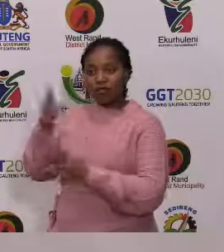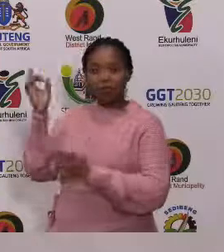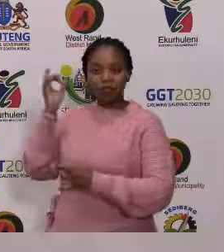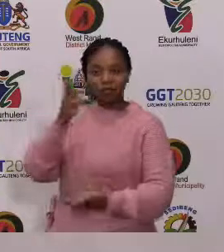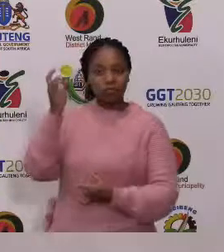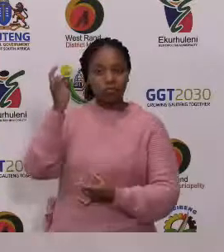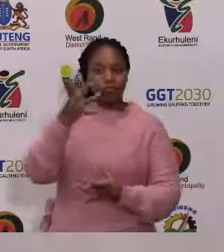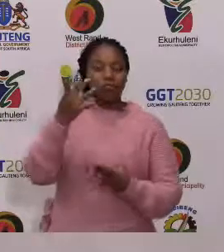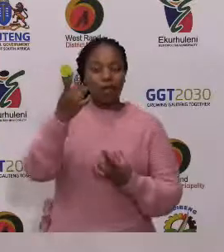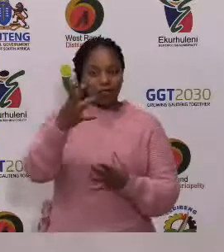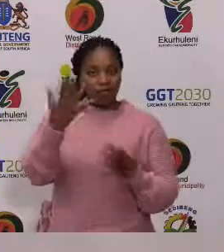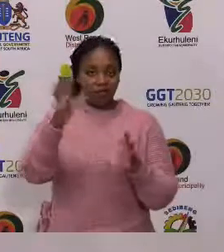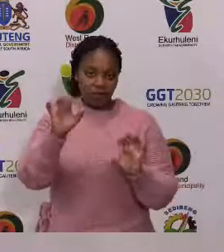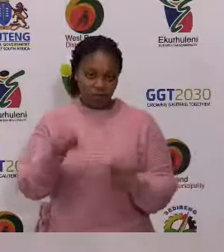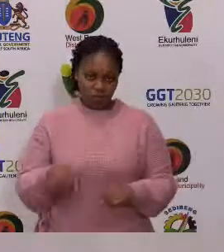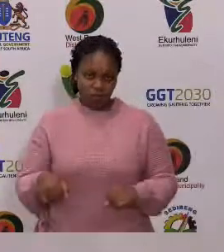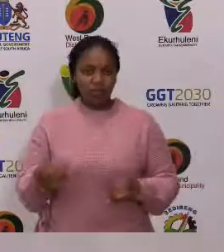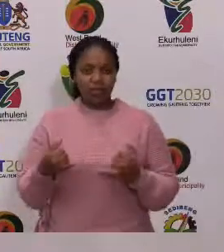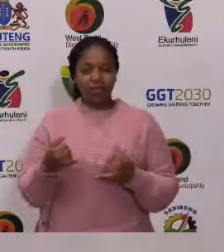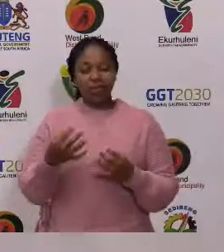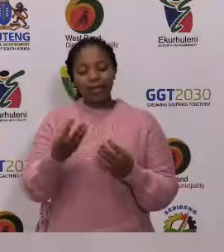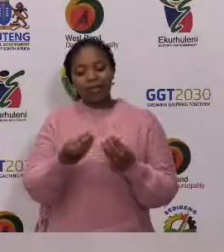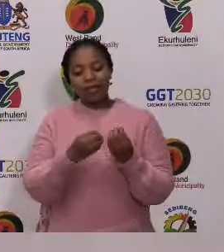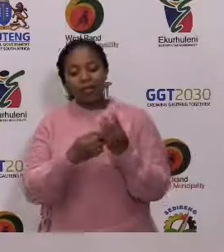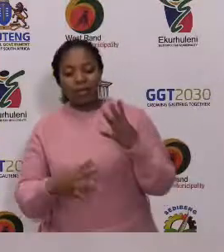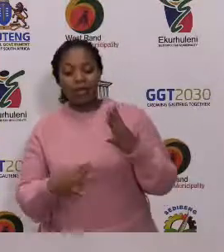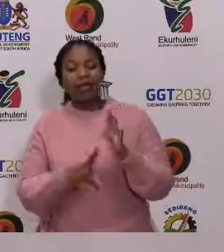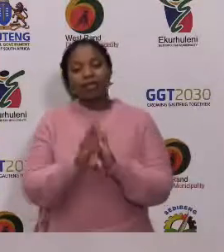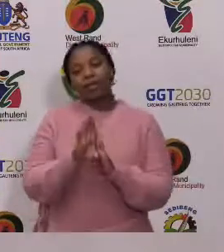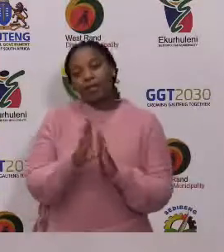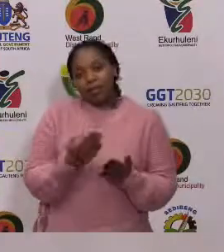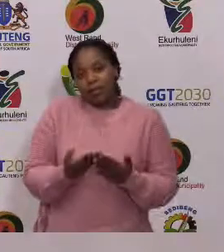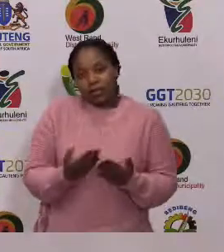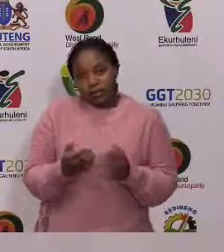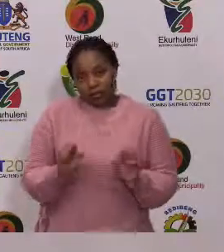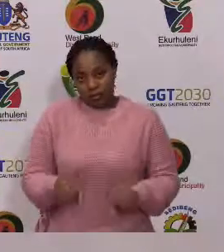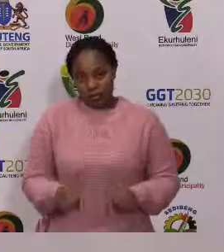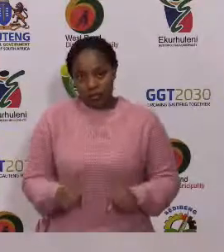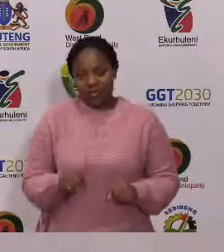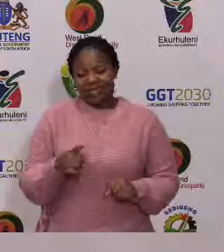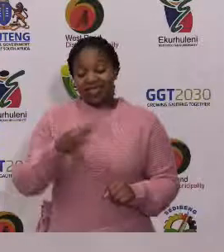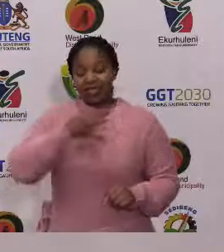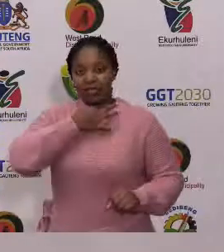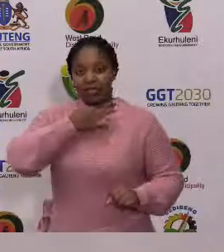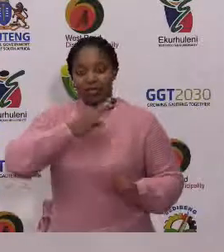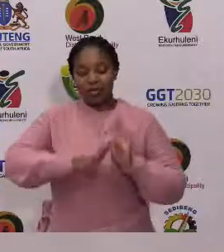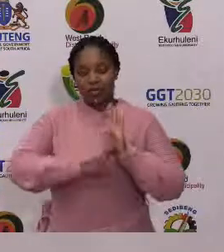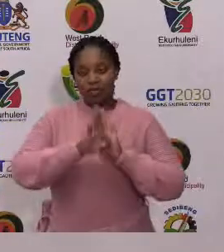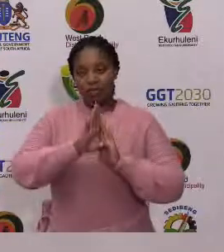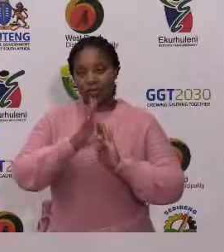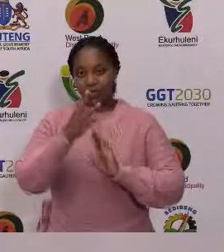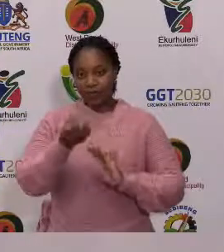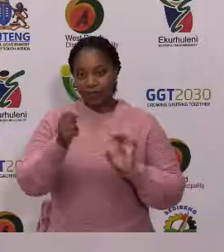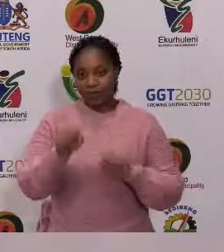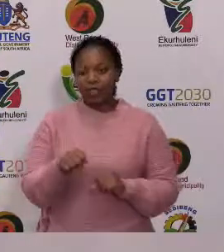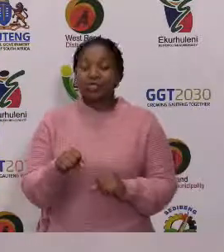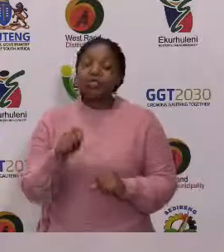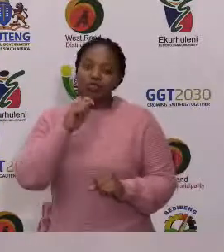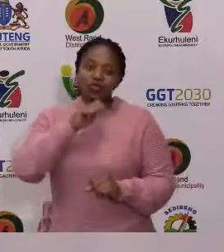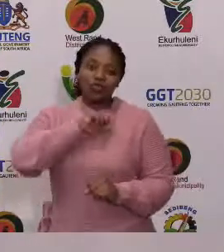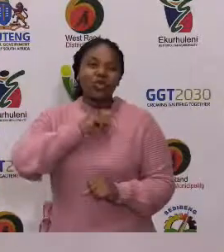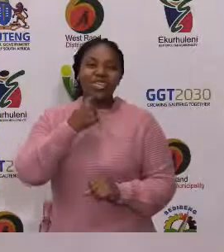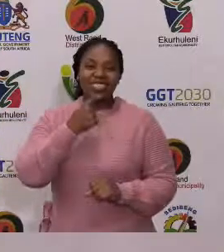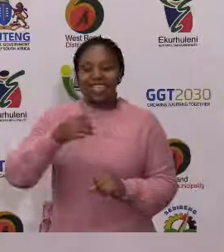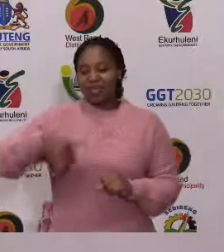some sub-districts and increasing in several. That's the risk of a resurgence. And even though we're saying we have not